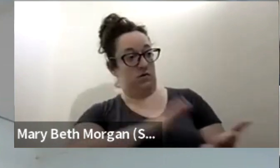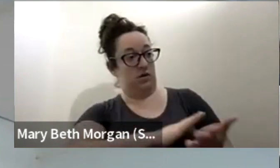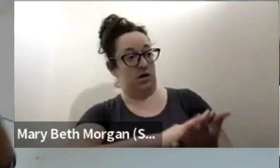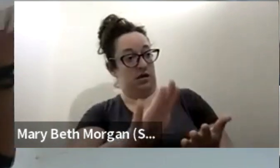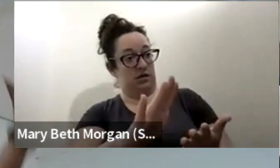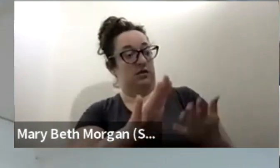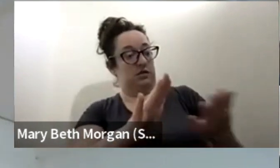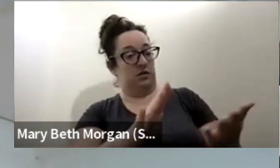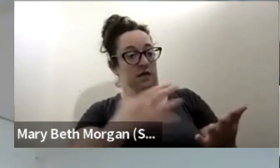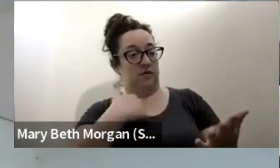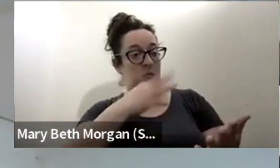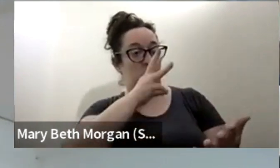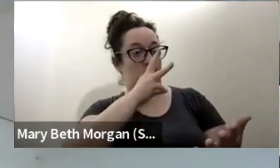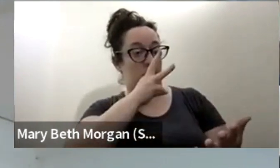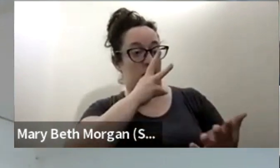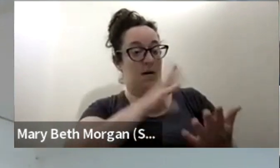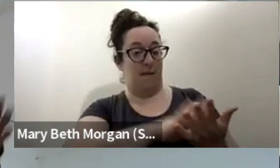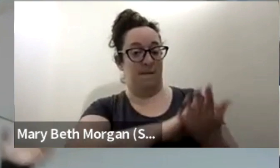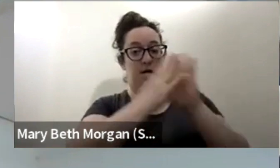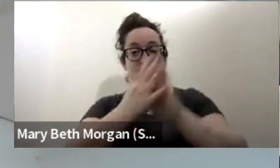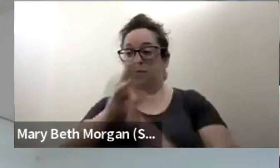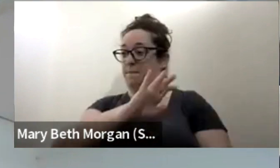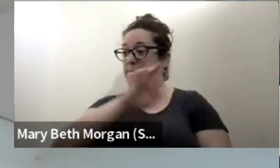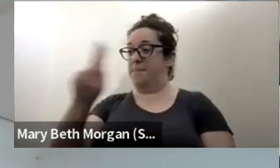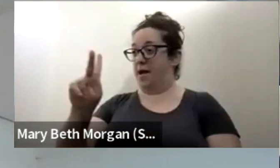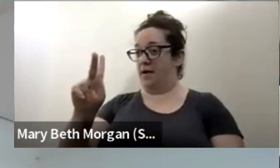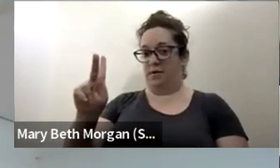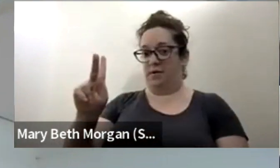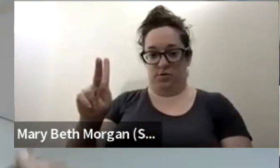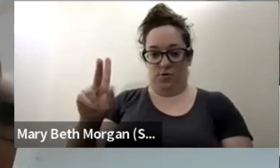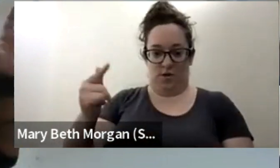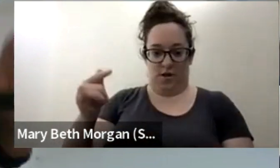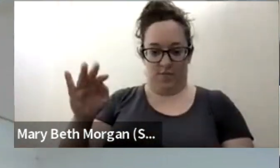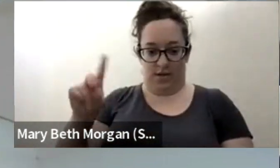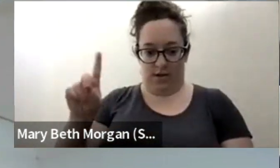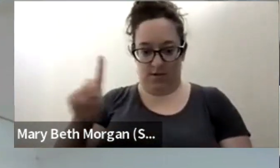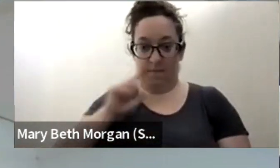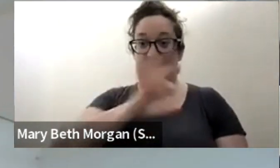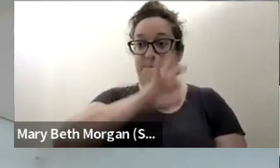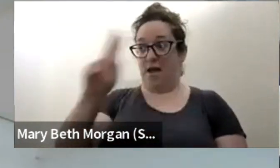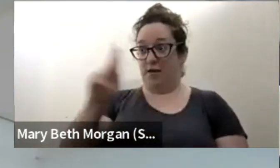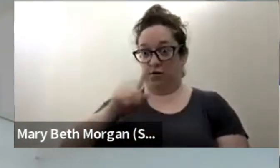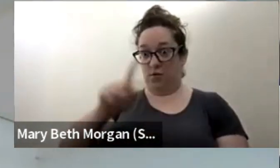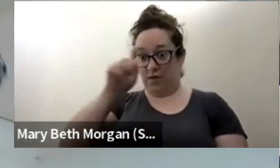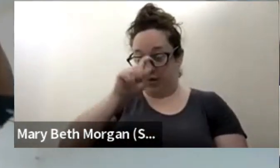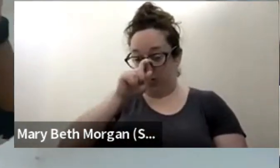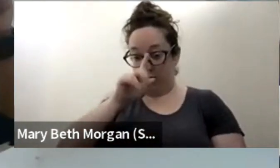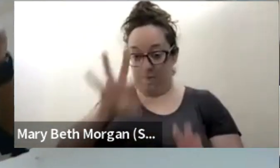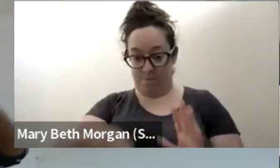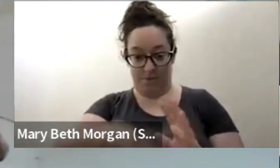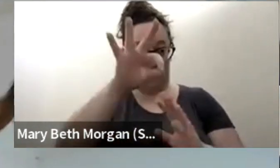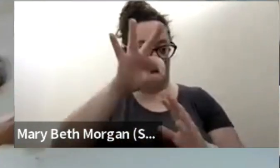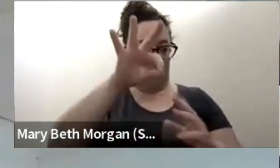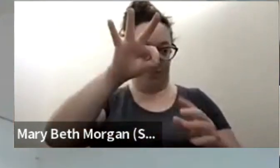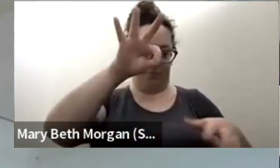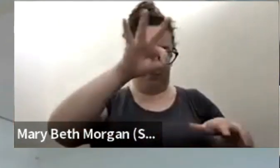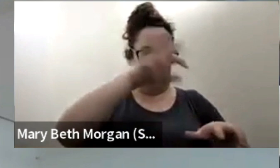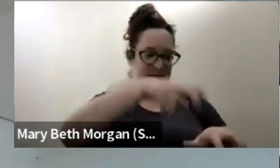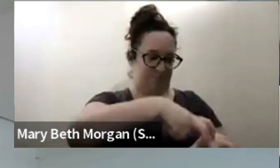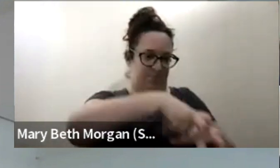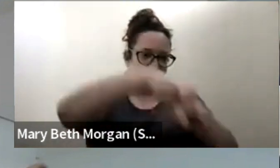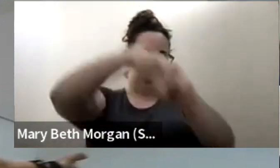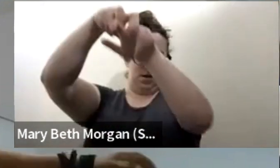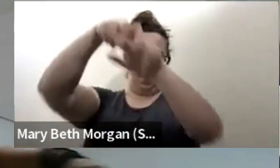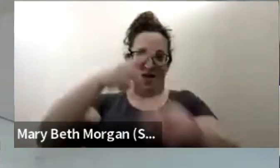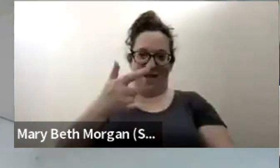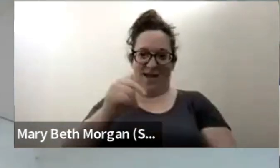water, turns back into Zeus, scares the shit out of Ganymede, turns back into an eagle, picks up Ganymede, and takes